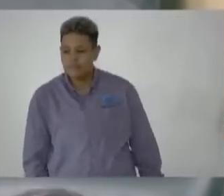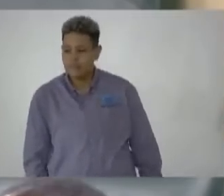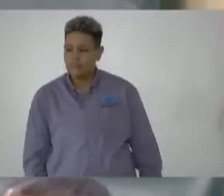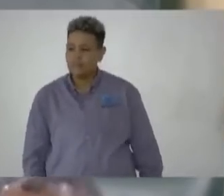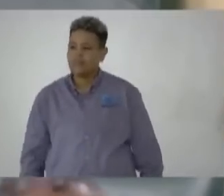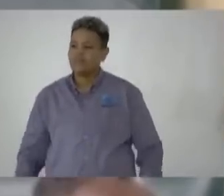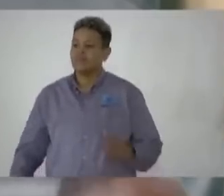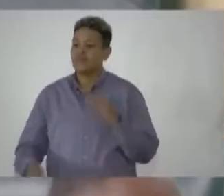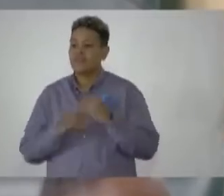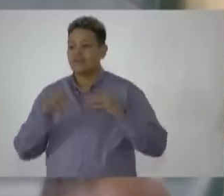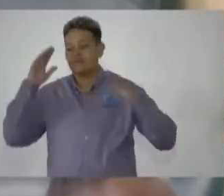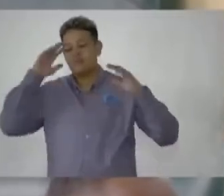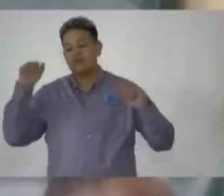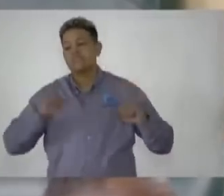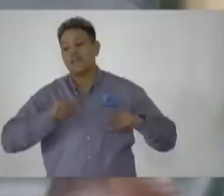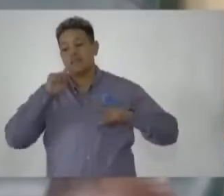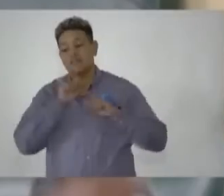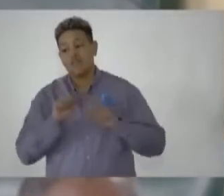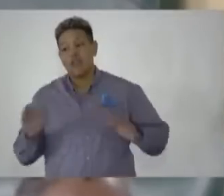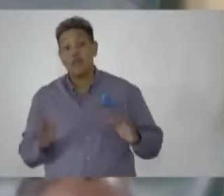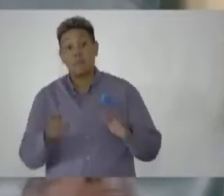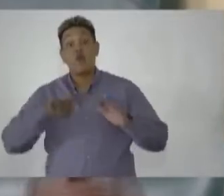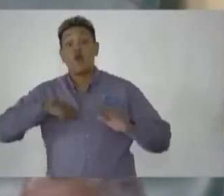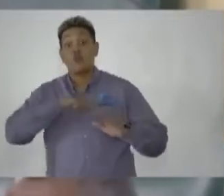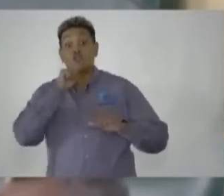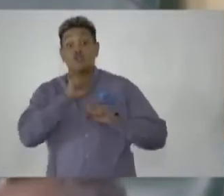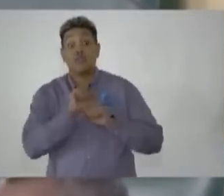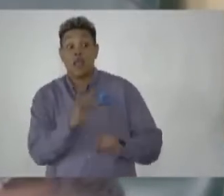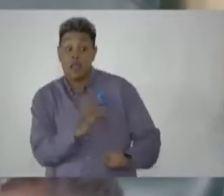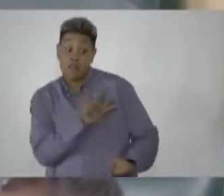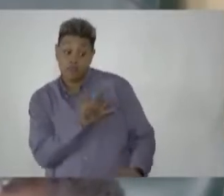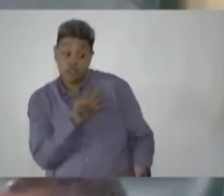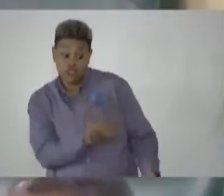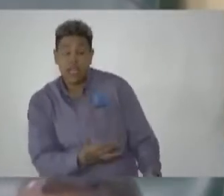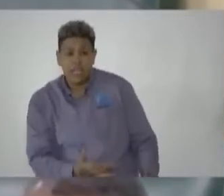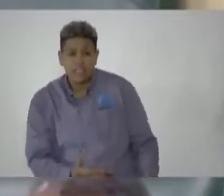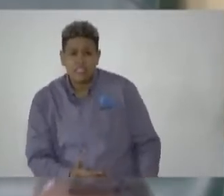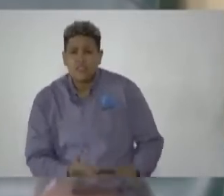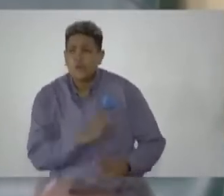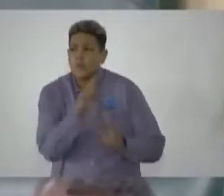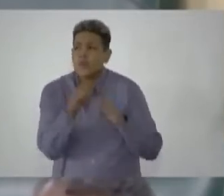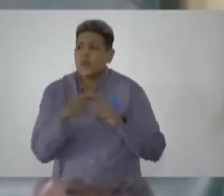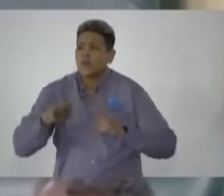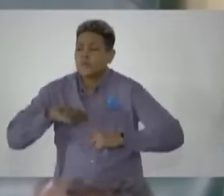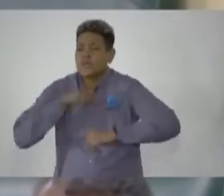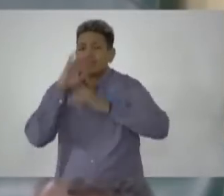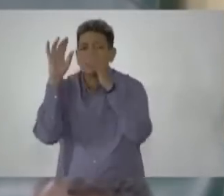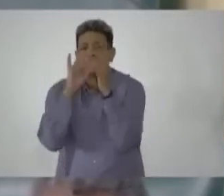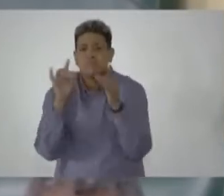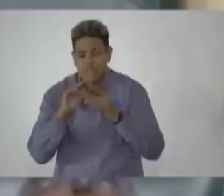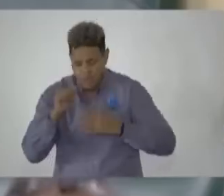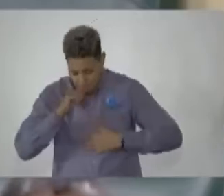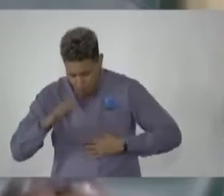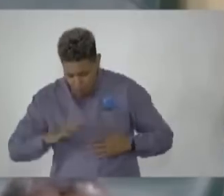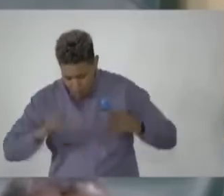And Mr. President, I implore us to appreciate that when we speak of women's